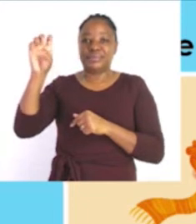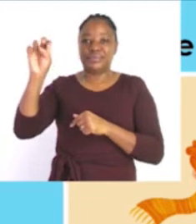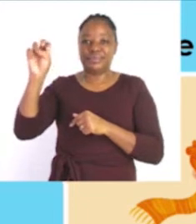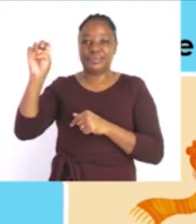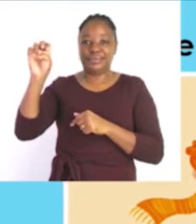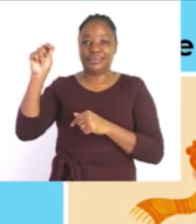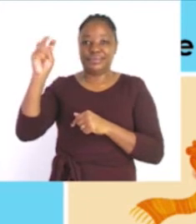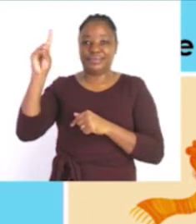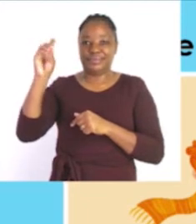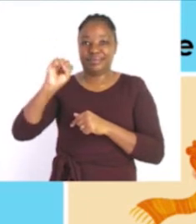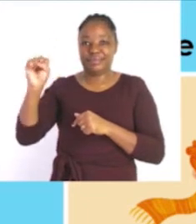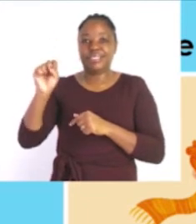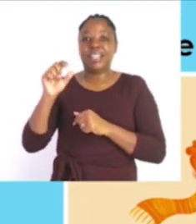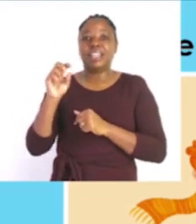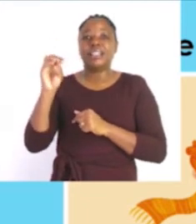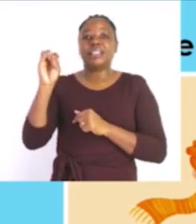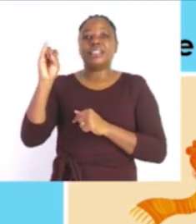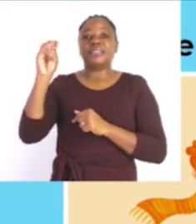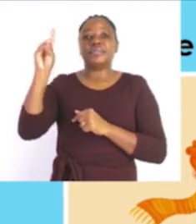digraphs, blends,